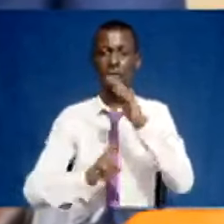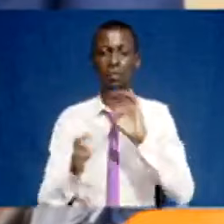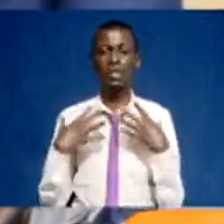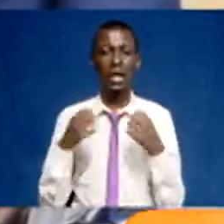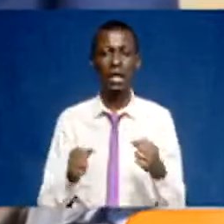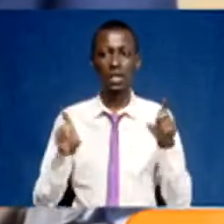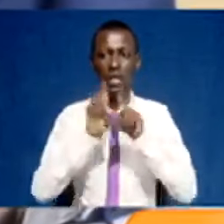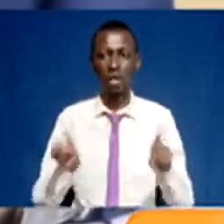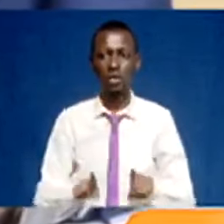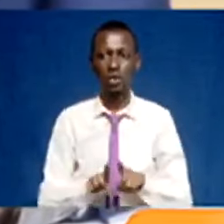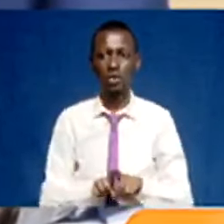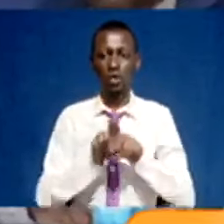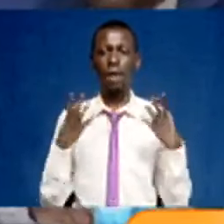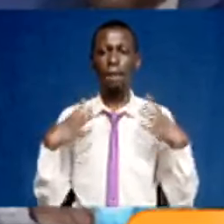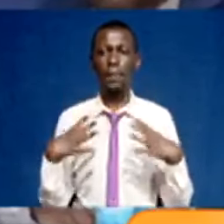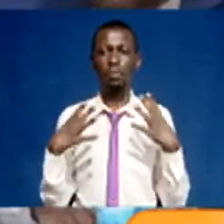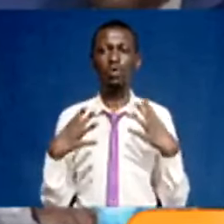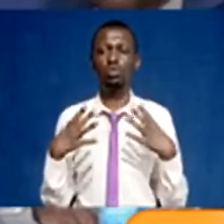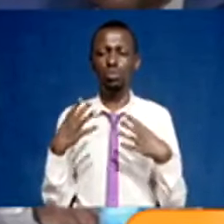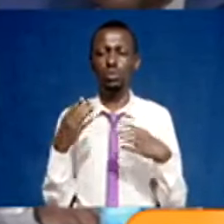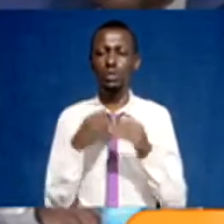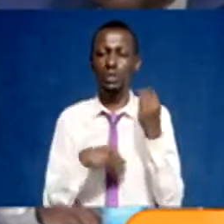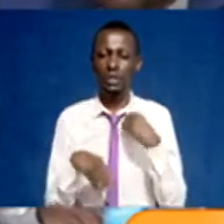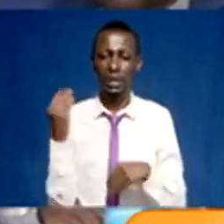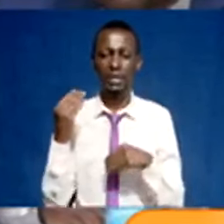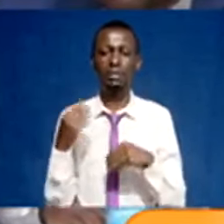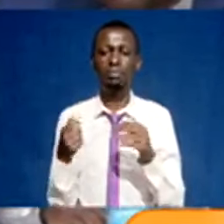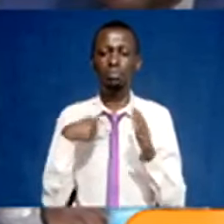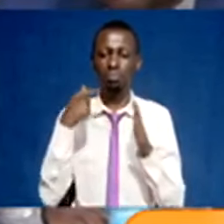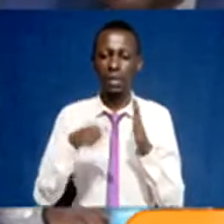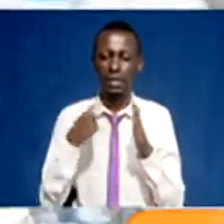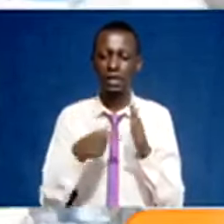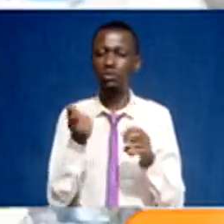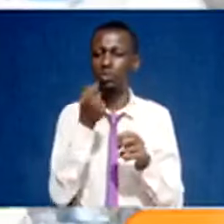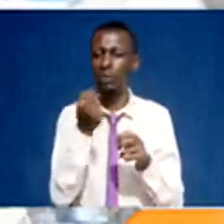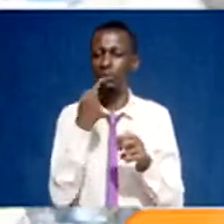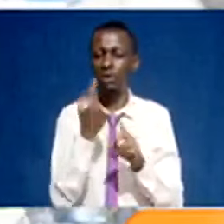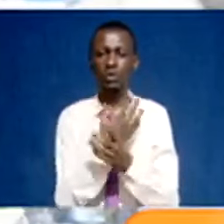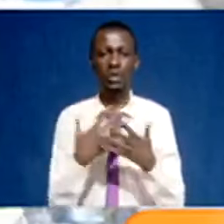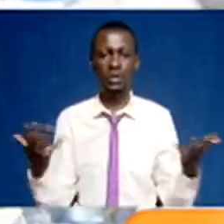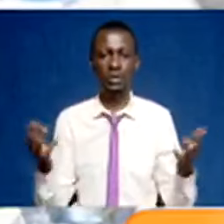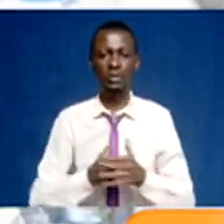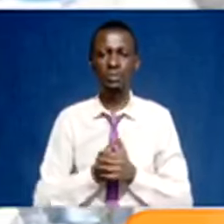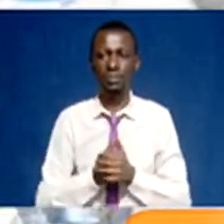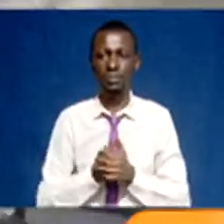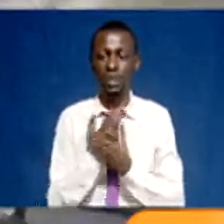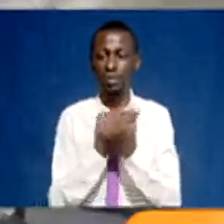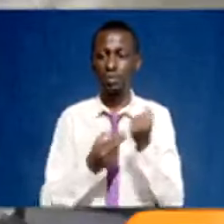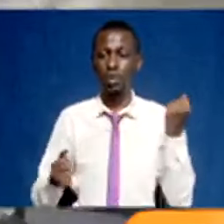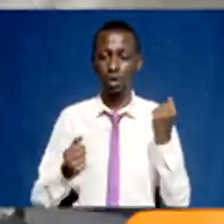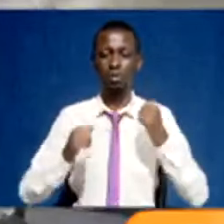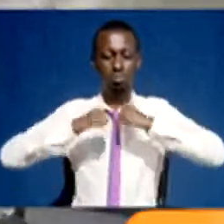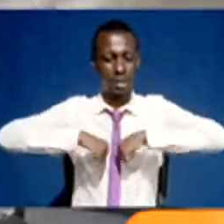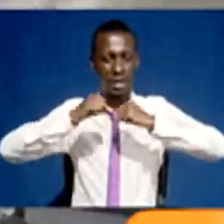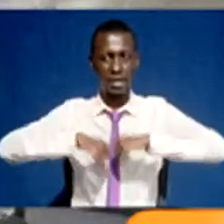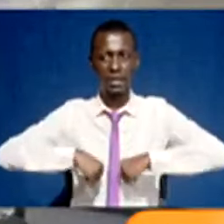Health, and the vendors in the Medical Equipment Service Scheme. In the meeting, the two levels of government brokered a deal to have